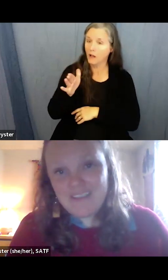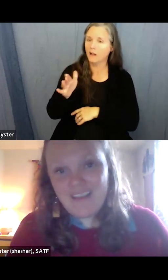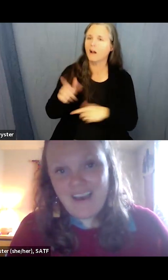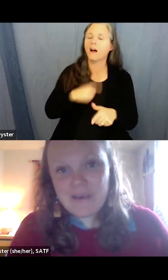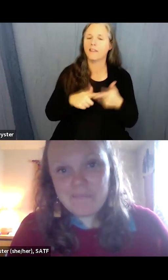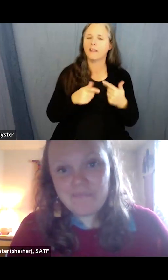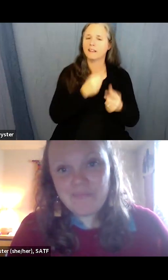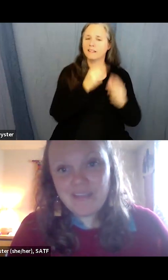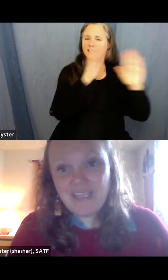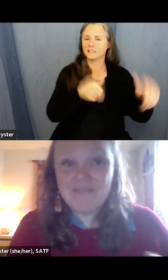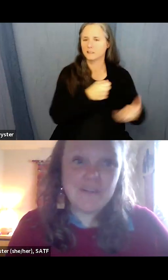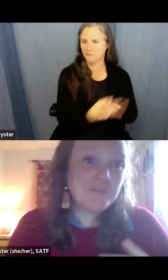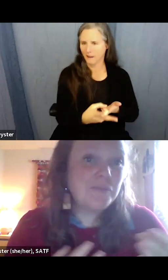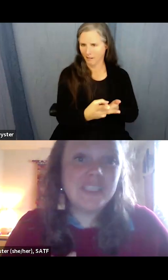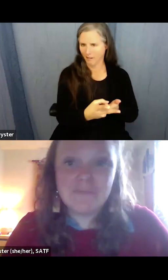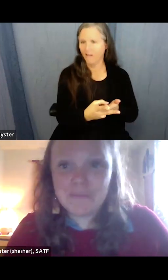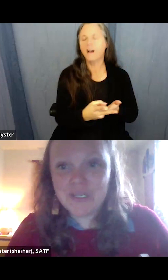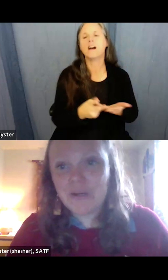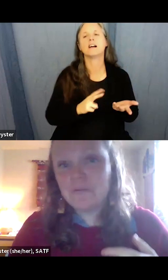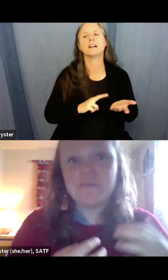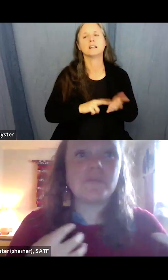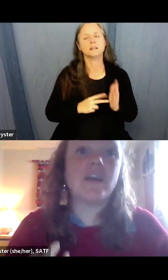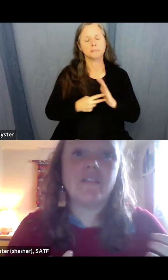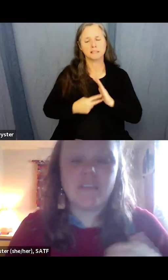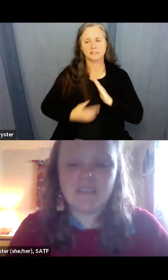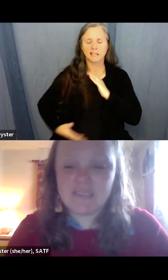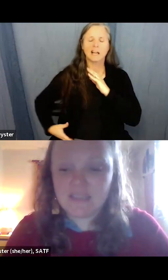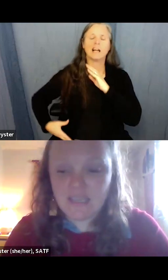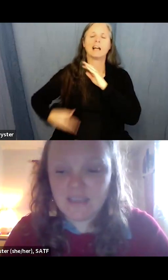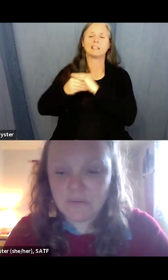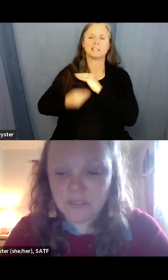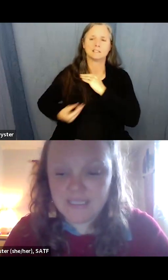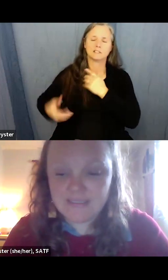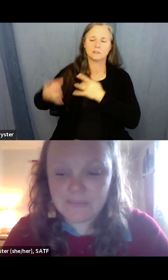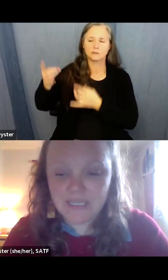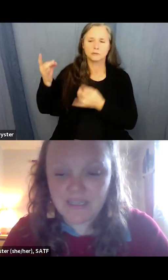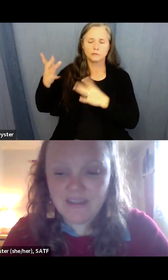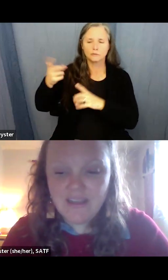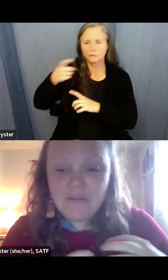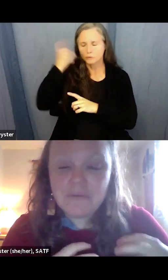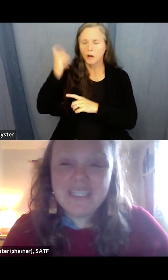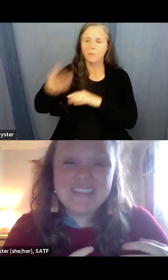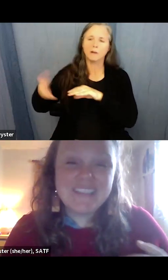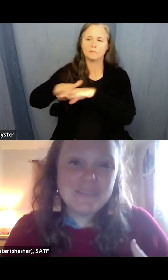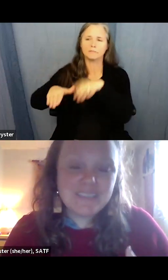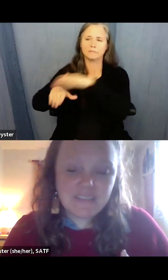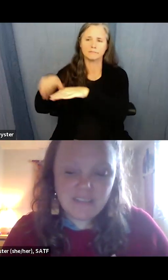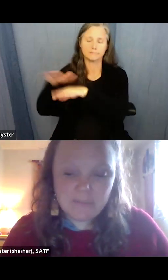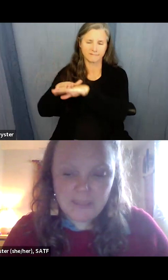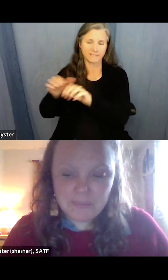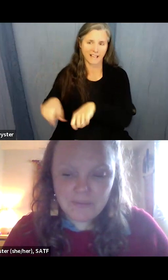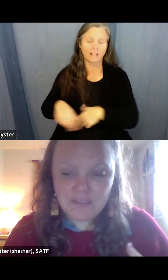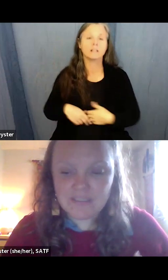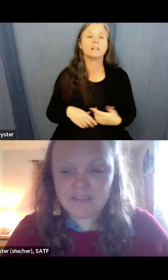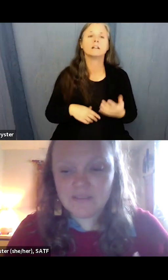outcomes involve removing them from their homes or other things that they weren't anticipating. When we continue to tell